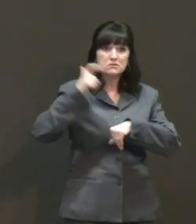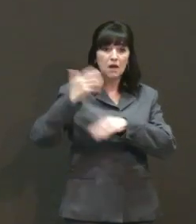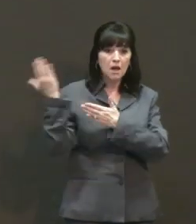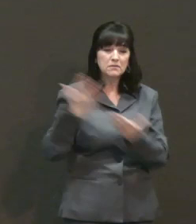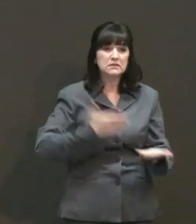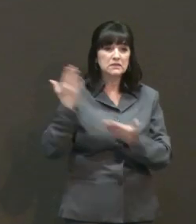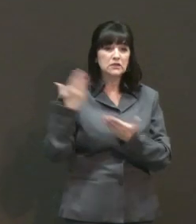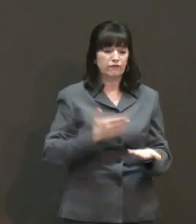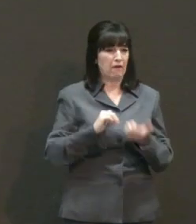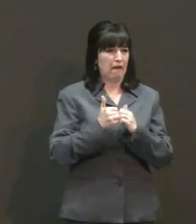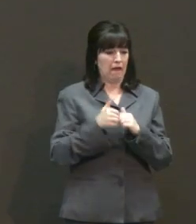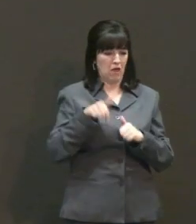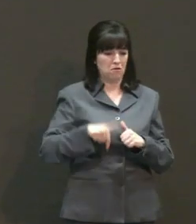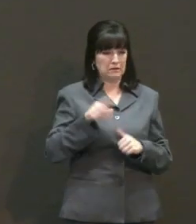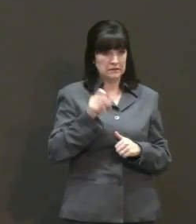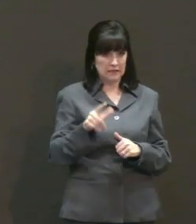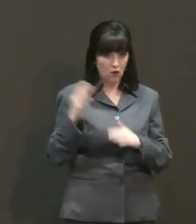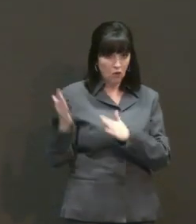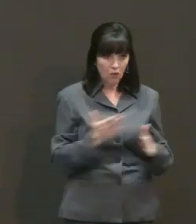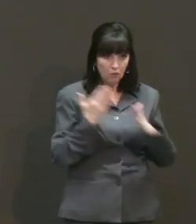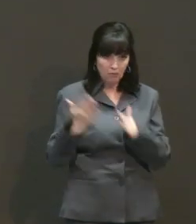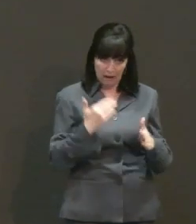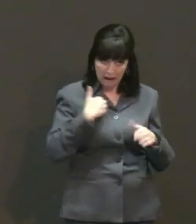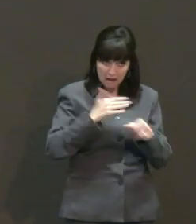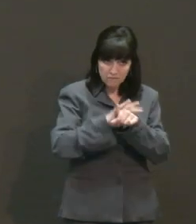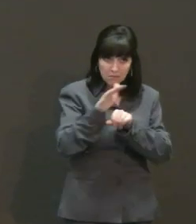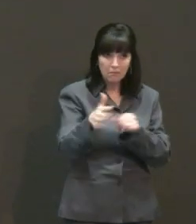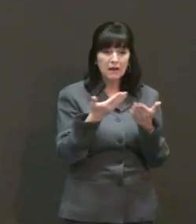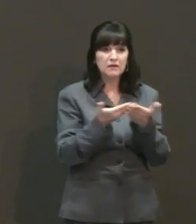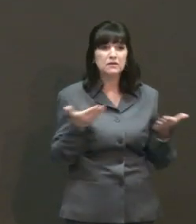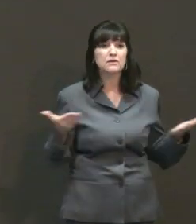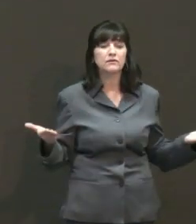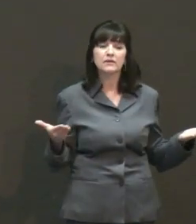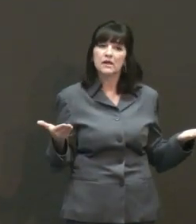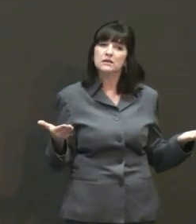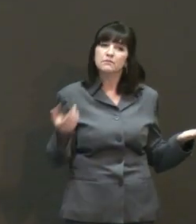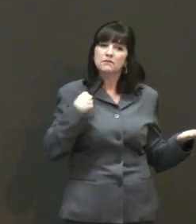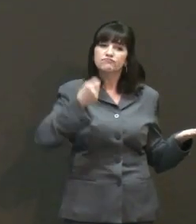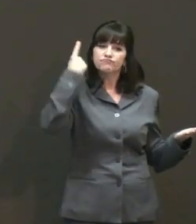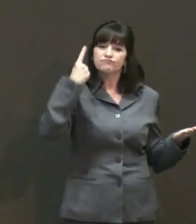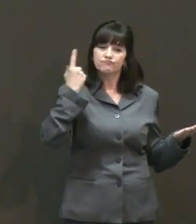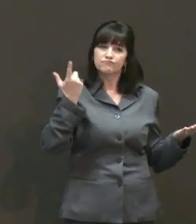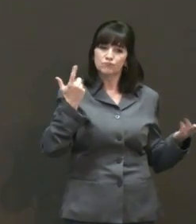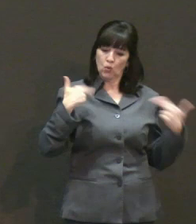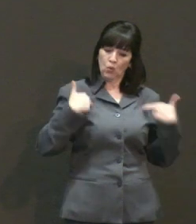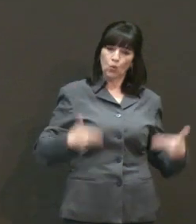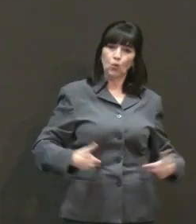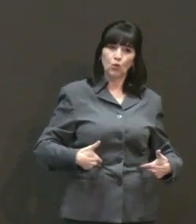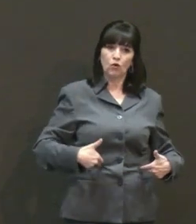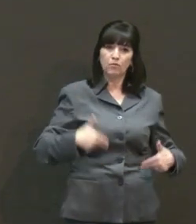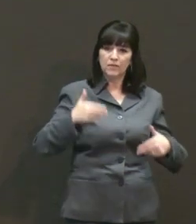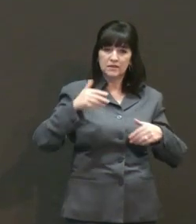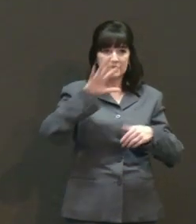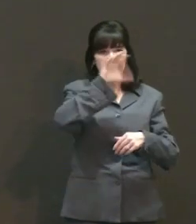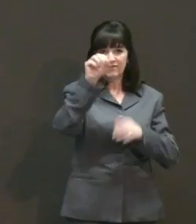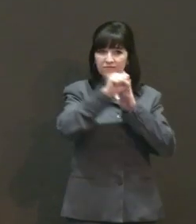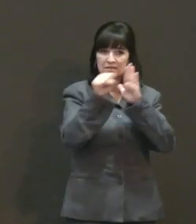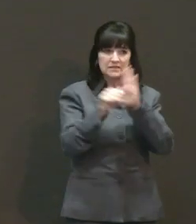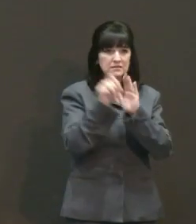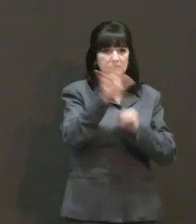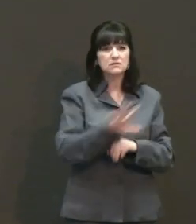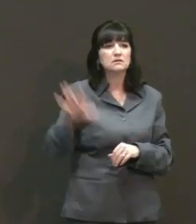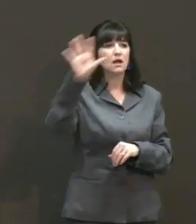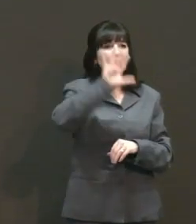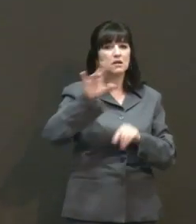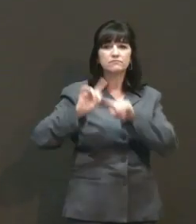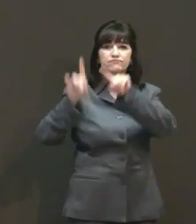getting Delaware prepared, I want to have as much stuff as possible, but as a human being, we have to look at the big picture. 50 states across the country and territories in the world are